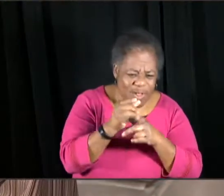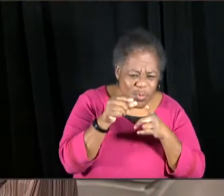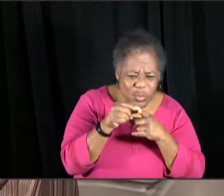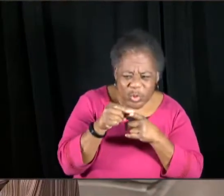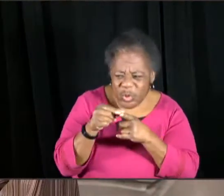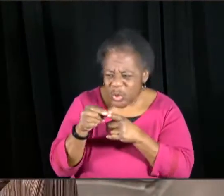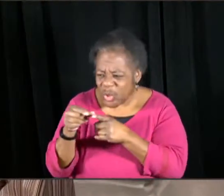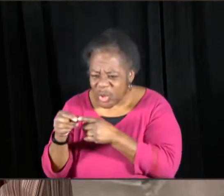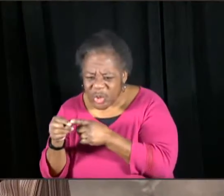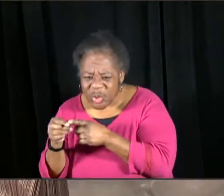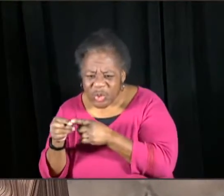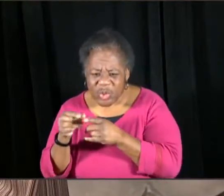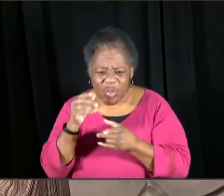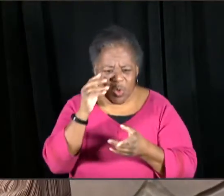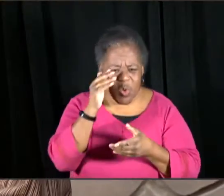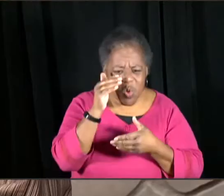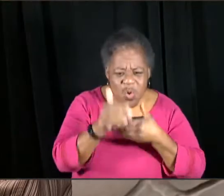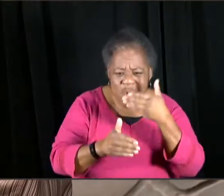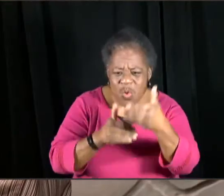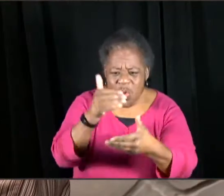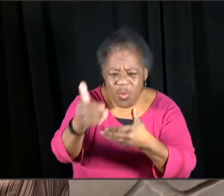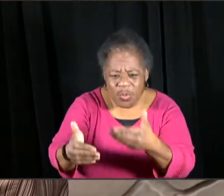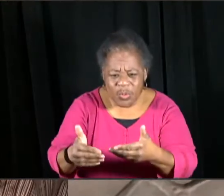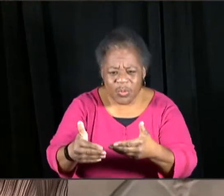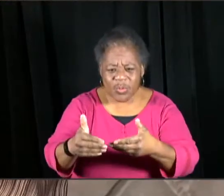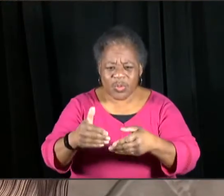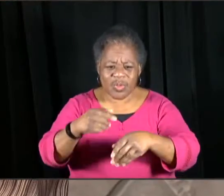tell things in the right order at the right time.